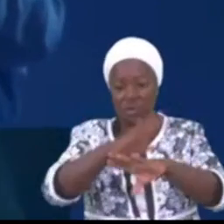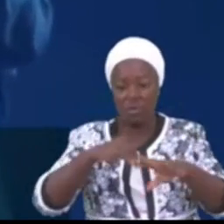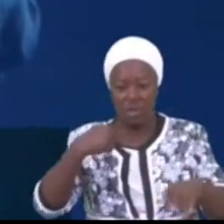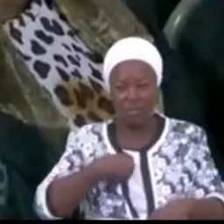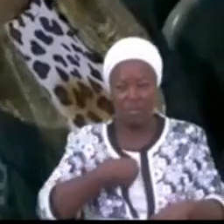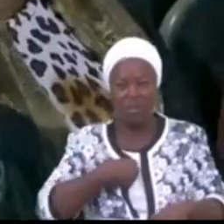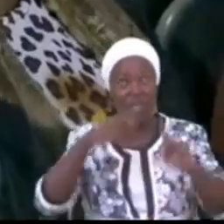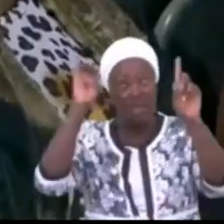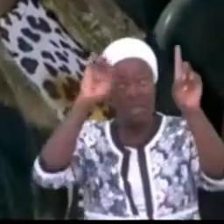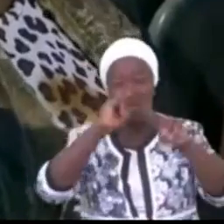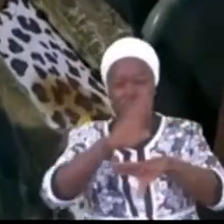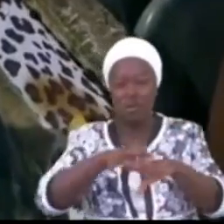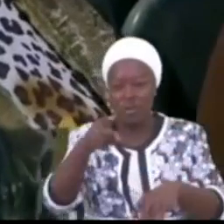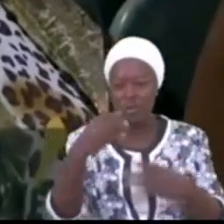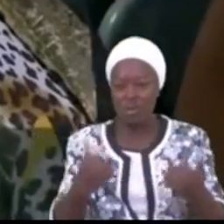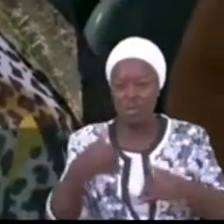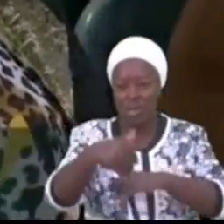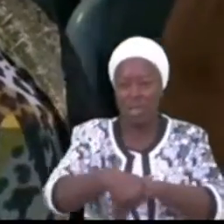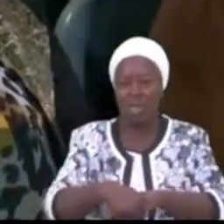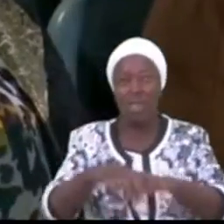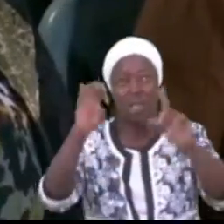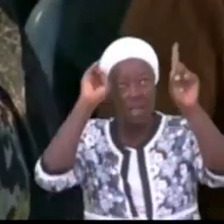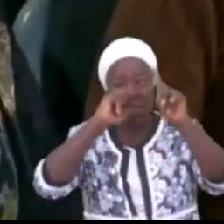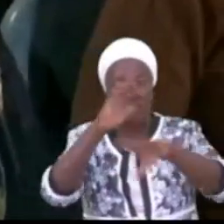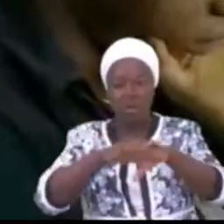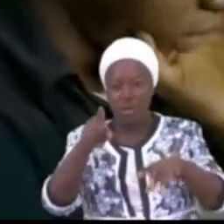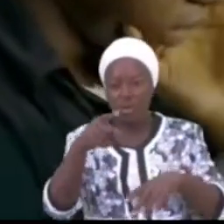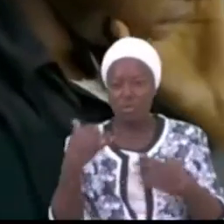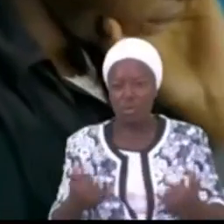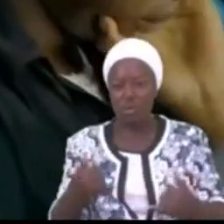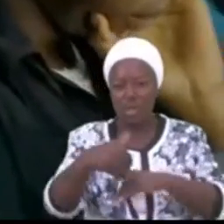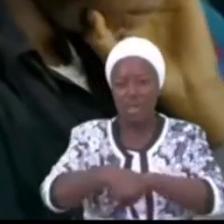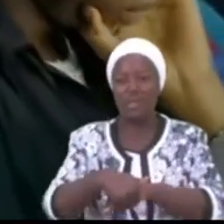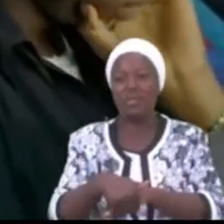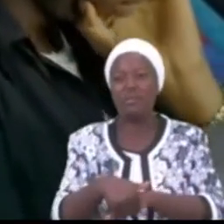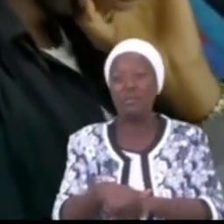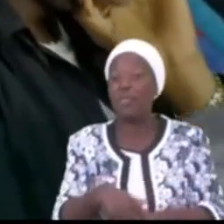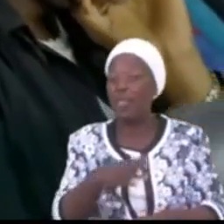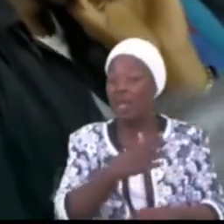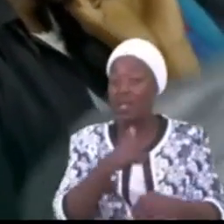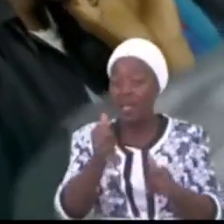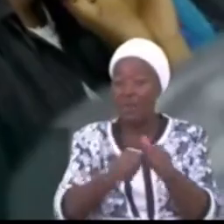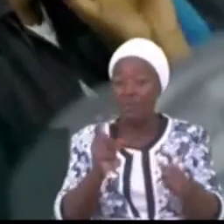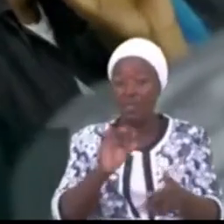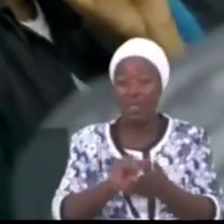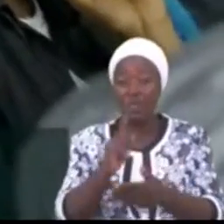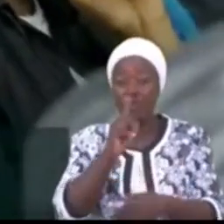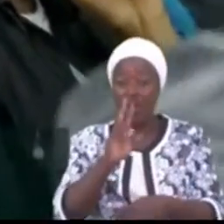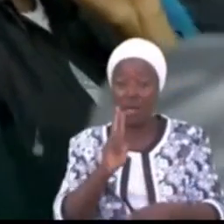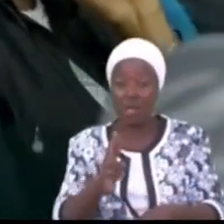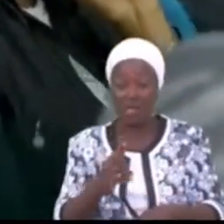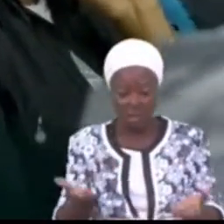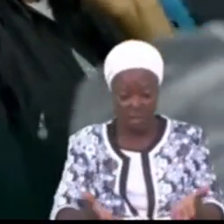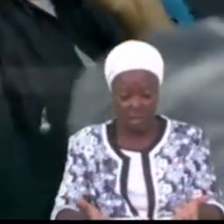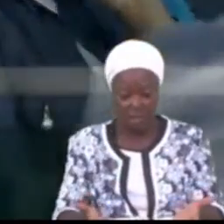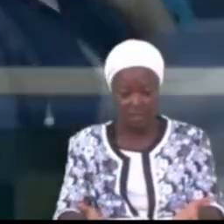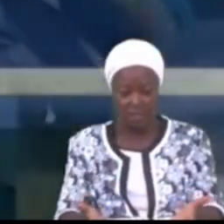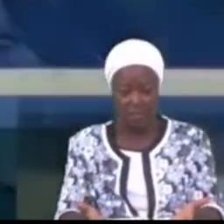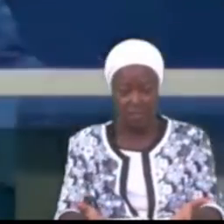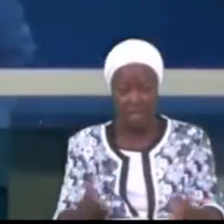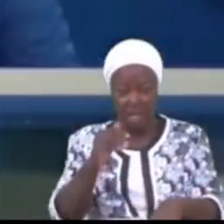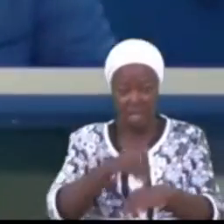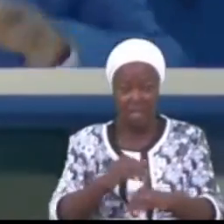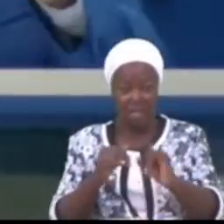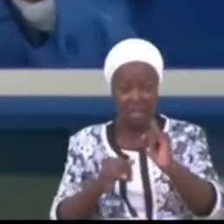you tonight. I said he's calling you tonight. Anywhere you are, here on the grounds,